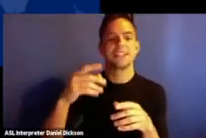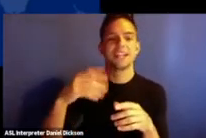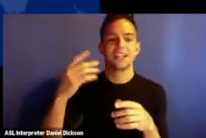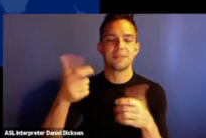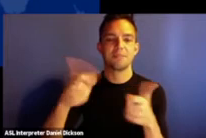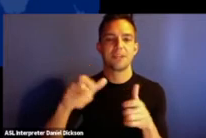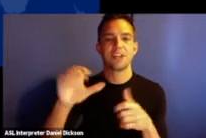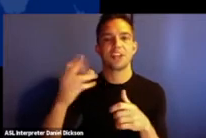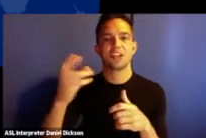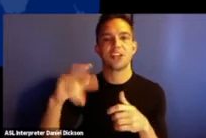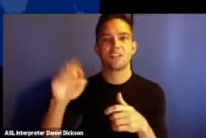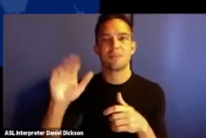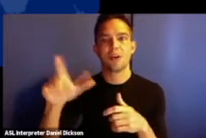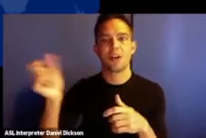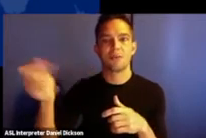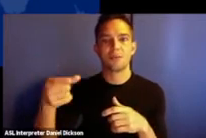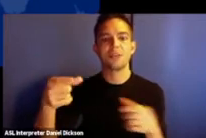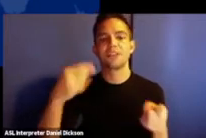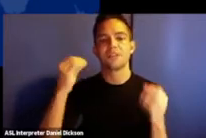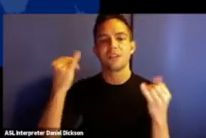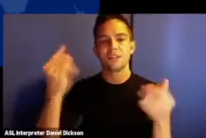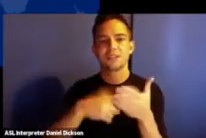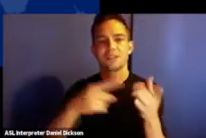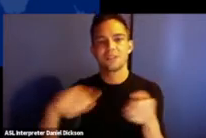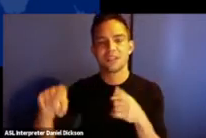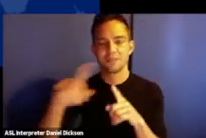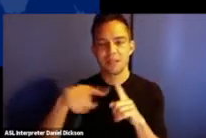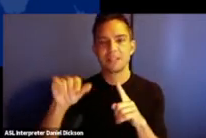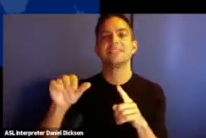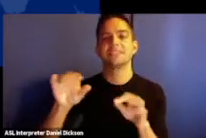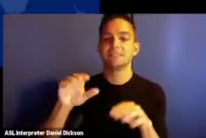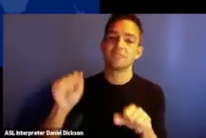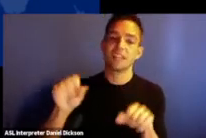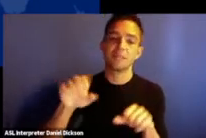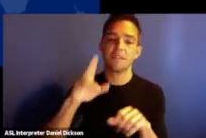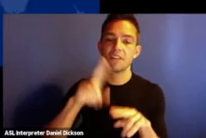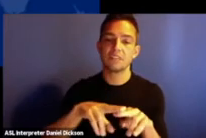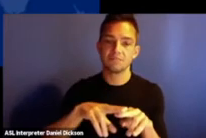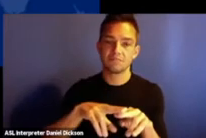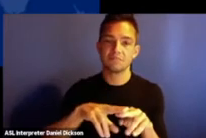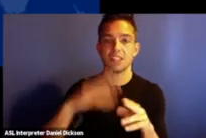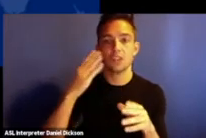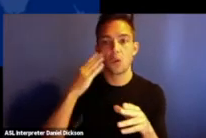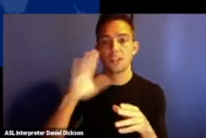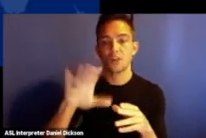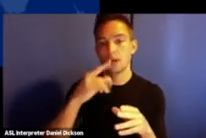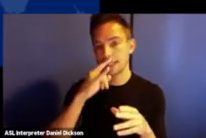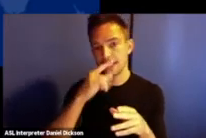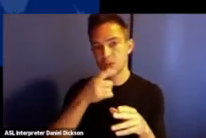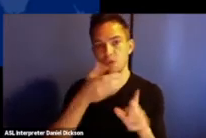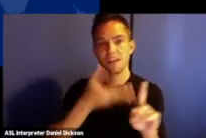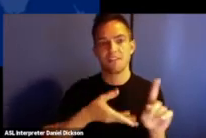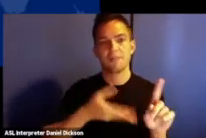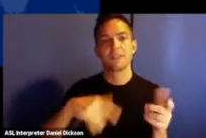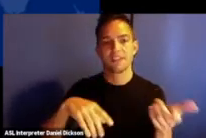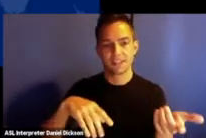you that you really have no idea what's going on. But it also can be fun. It's also knowing your kid, because your kids are going to be, one